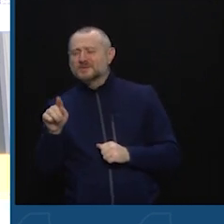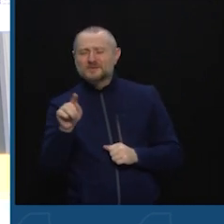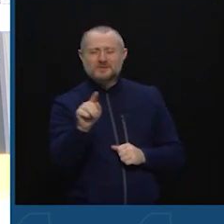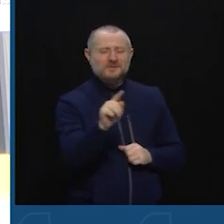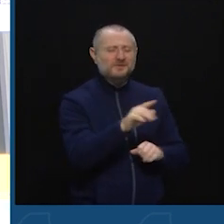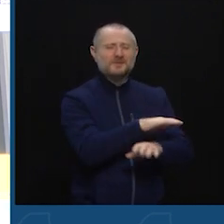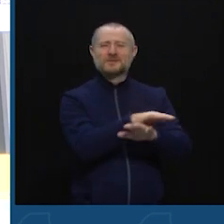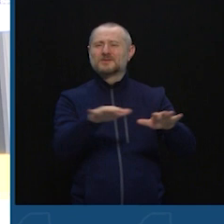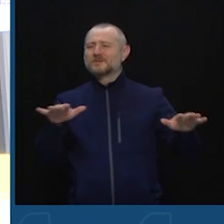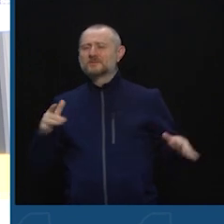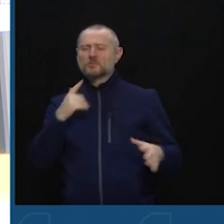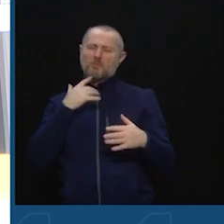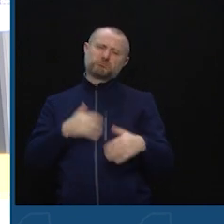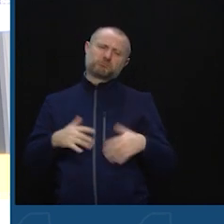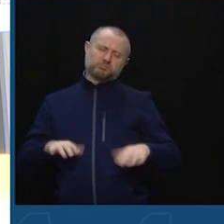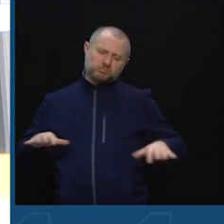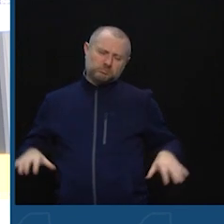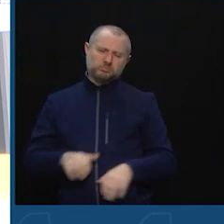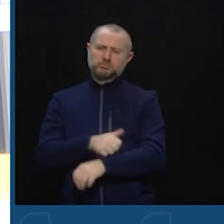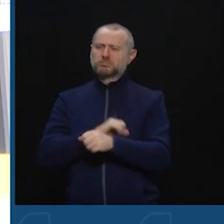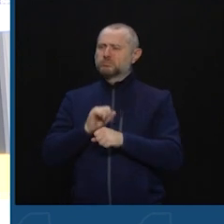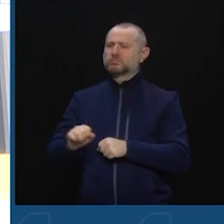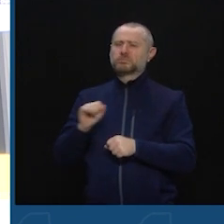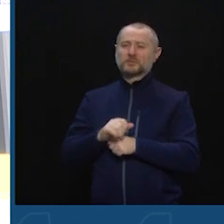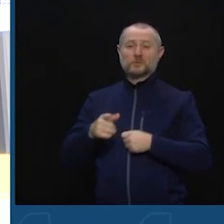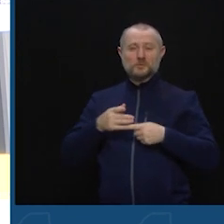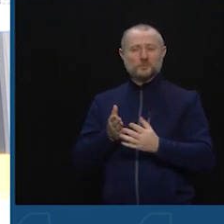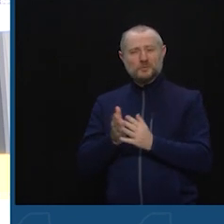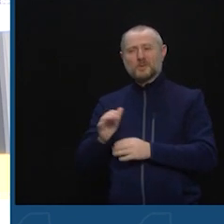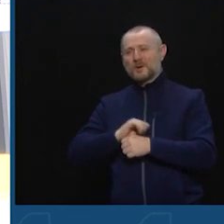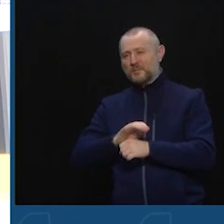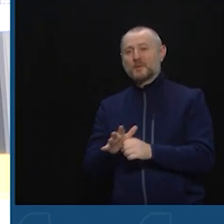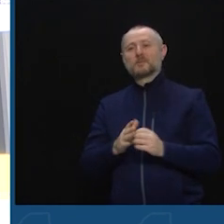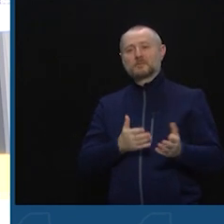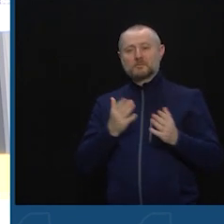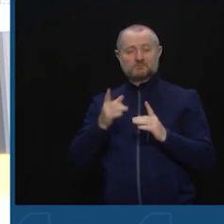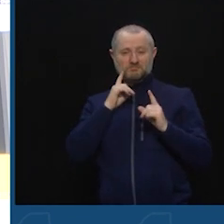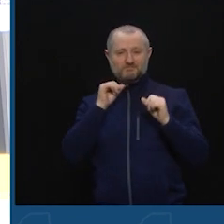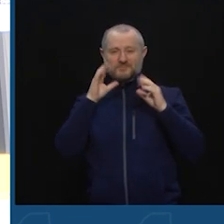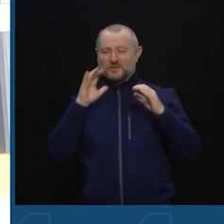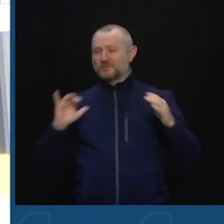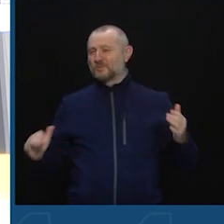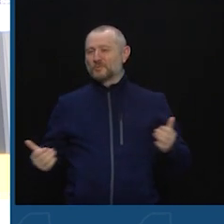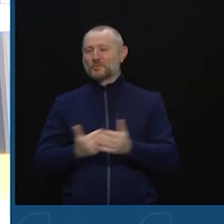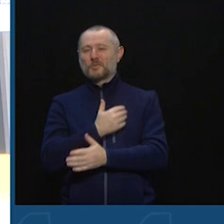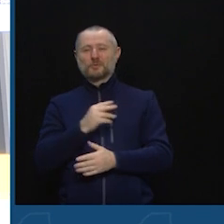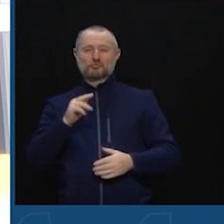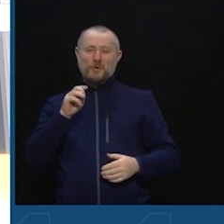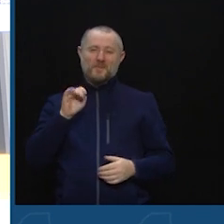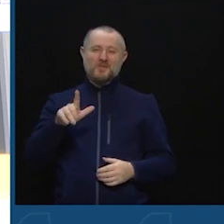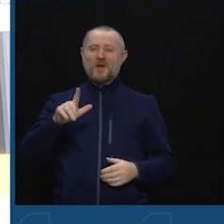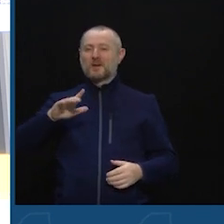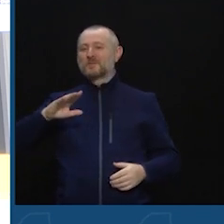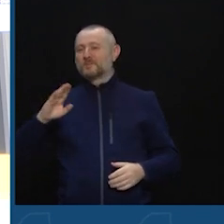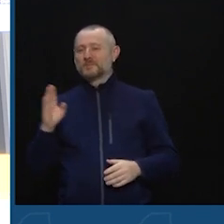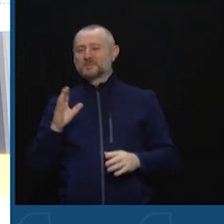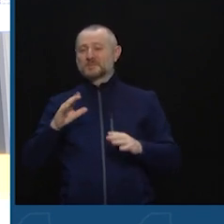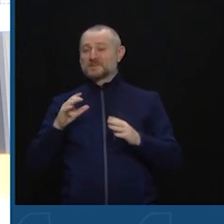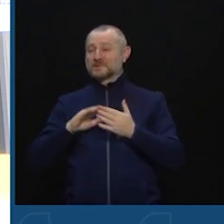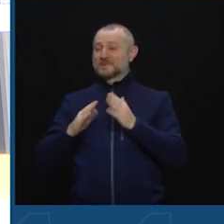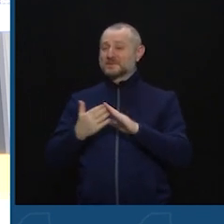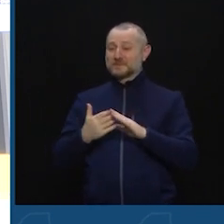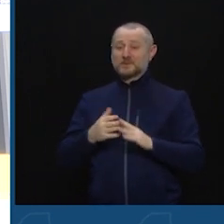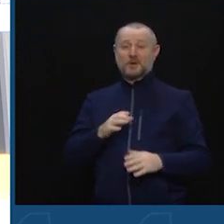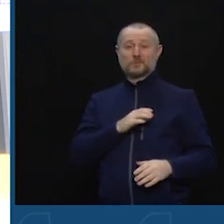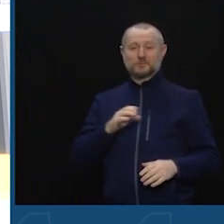worked tirelessly through the pandemic to deliver this extraordinary new terminal. The City Council looks forward to continuing